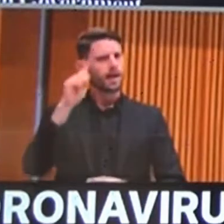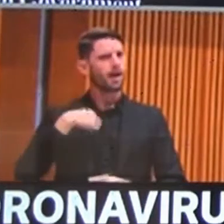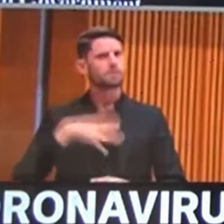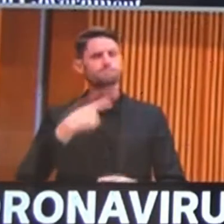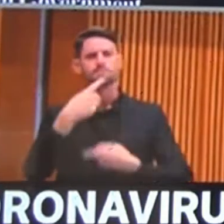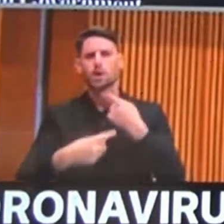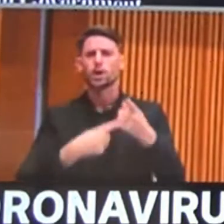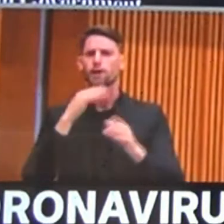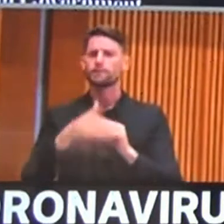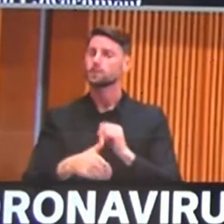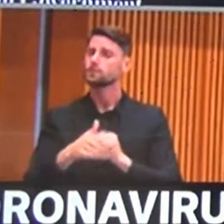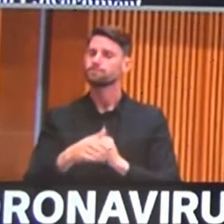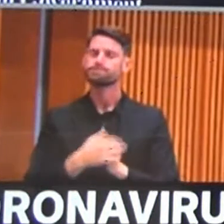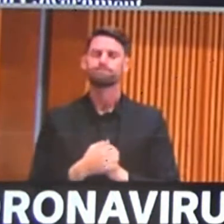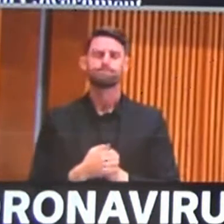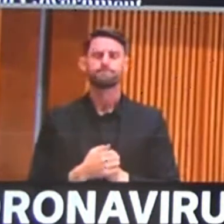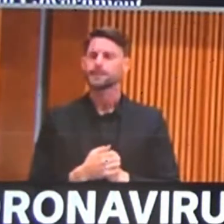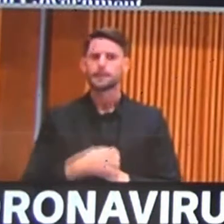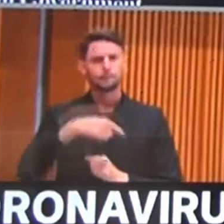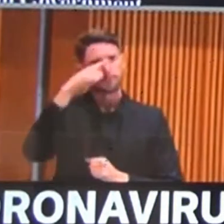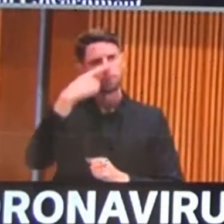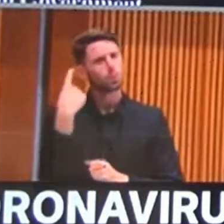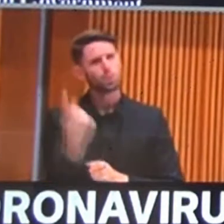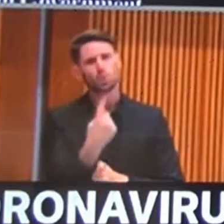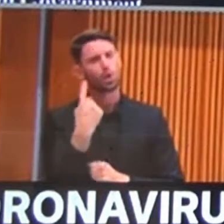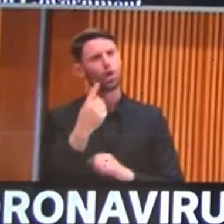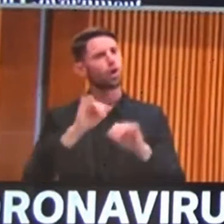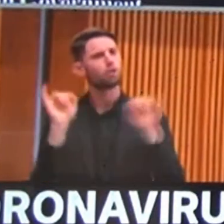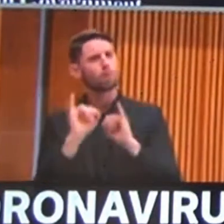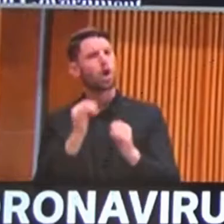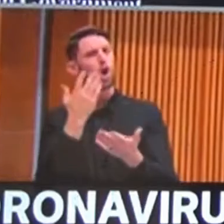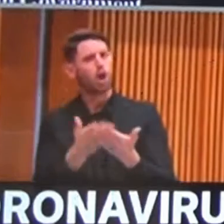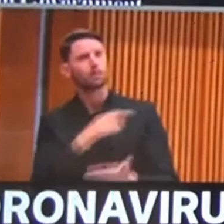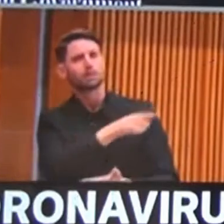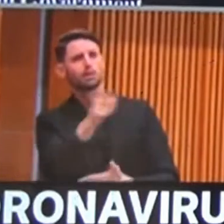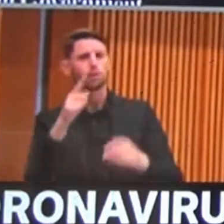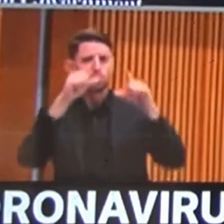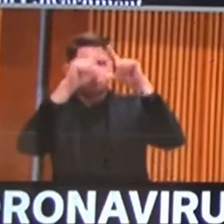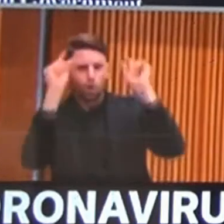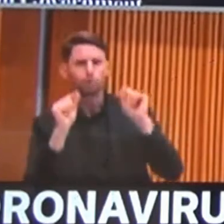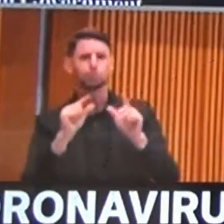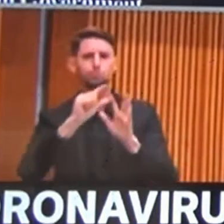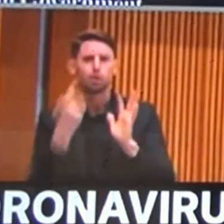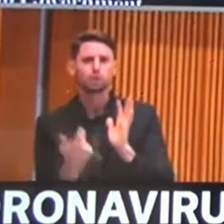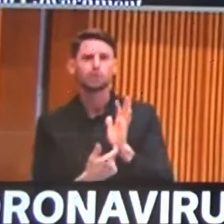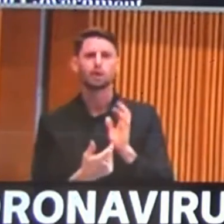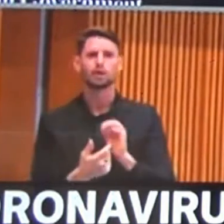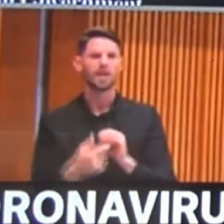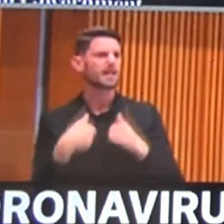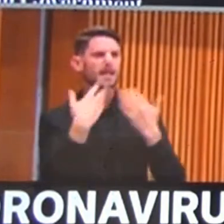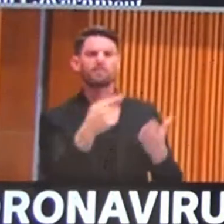who have either assaulted or threatened healthcare workers, whether it's verbally or by coughing on